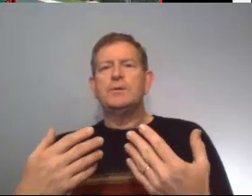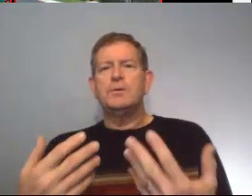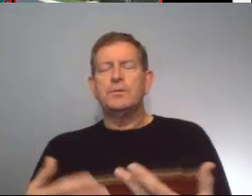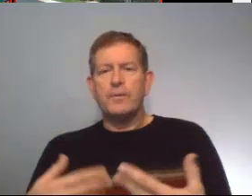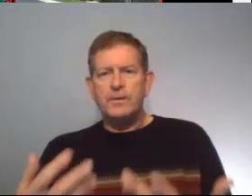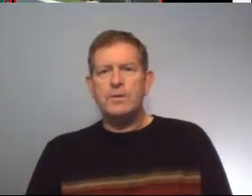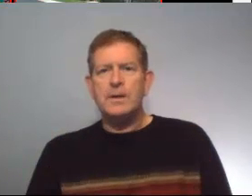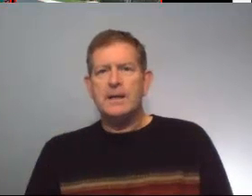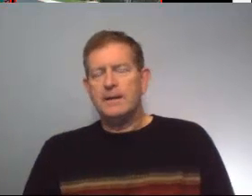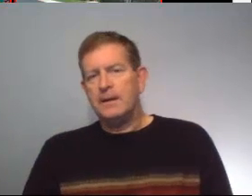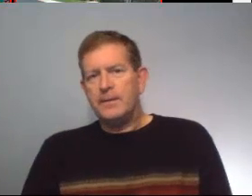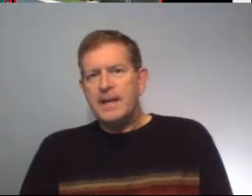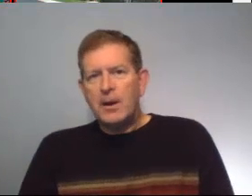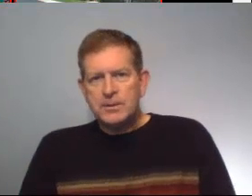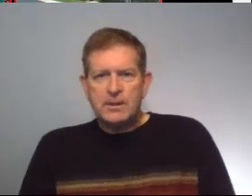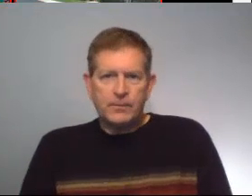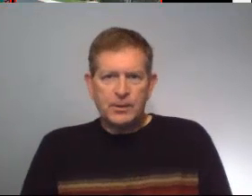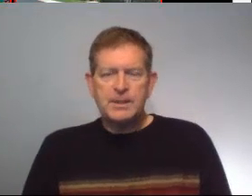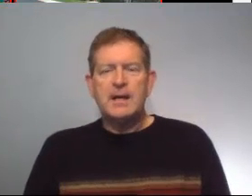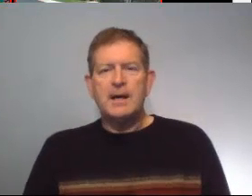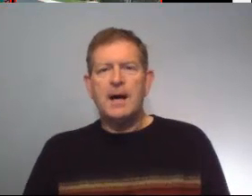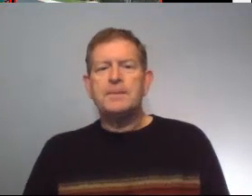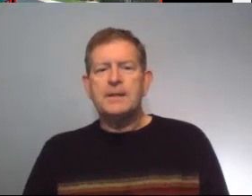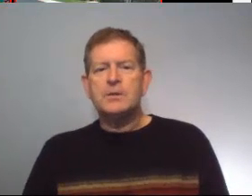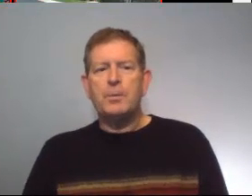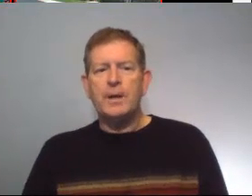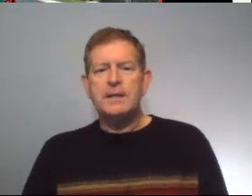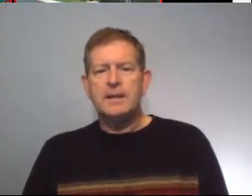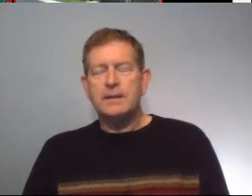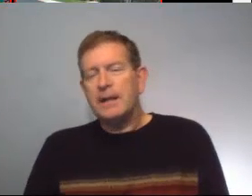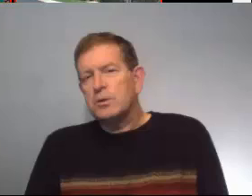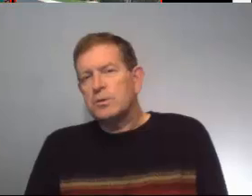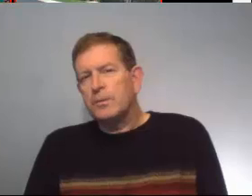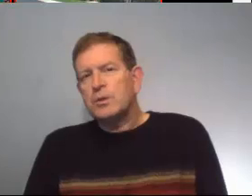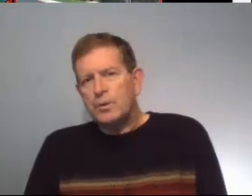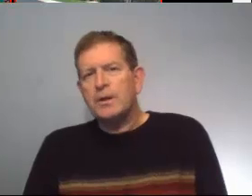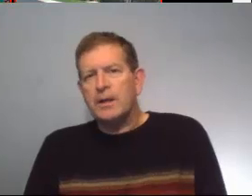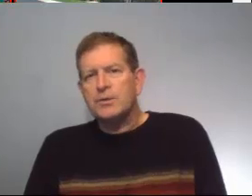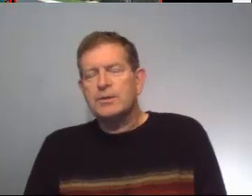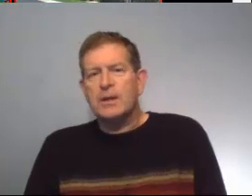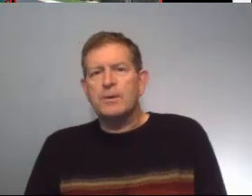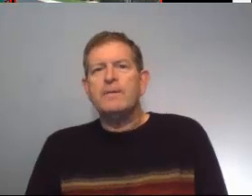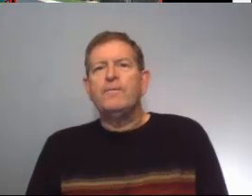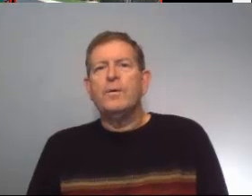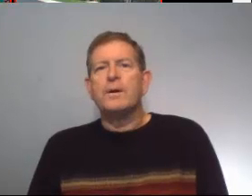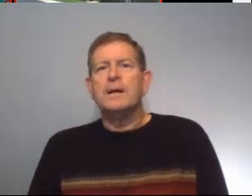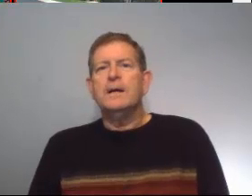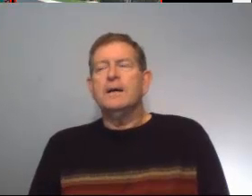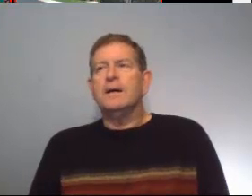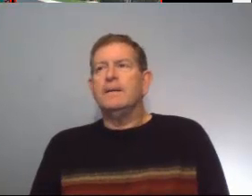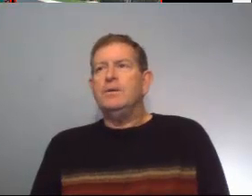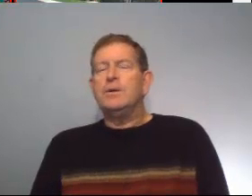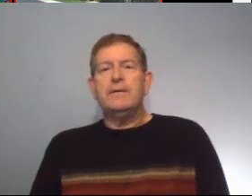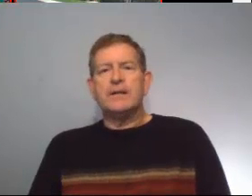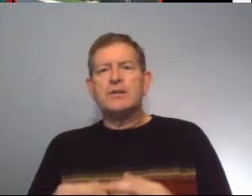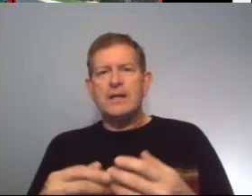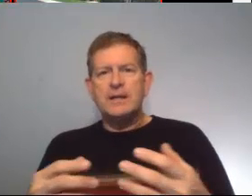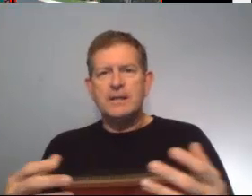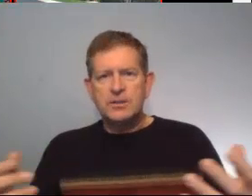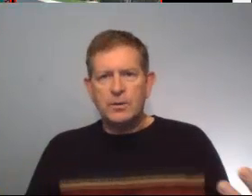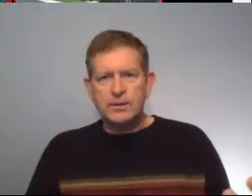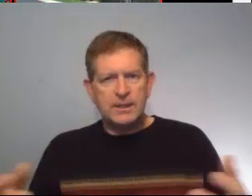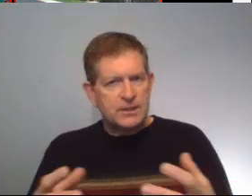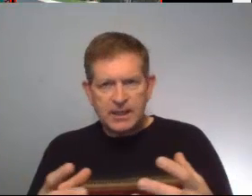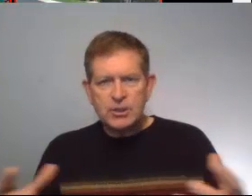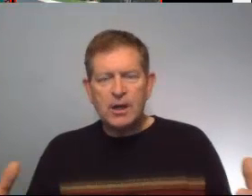help you to review the nouns that you've learned up to this point. The nouns which are most critical, I should say, really for you to give an